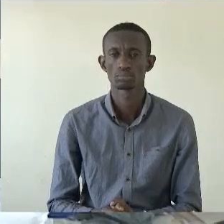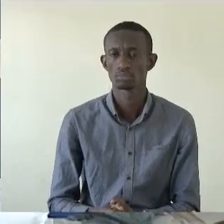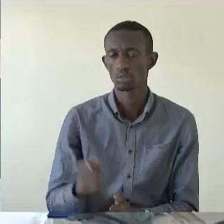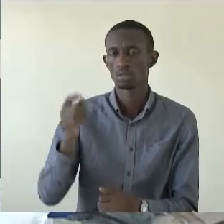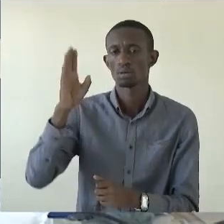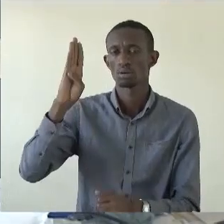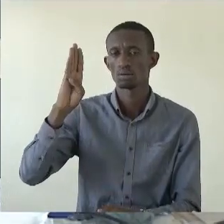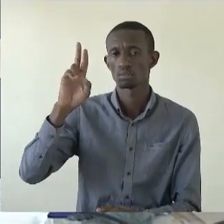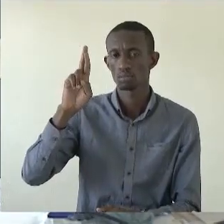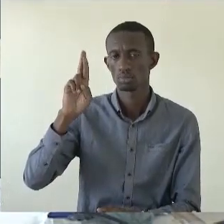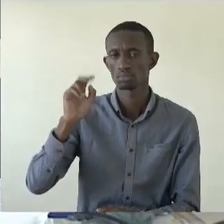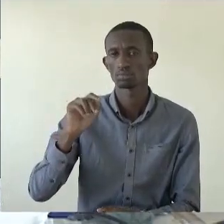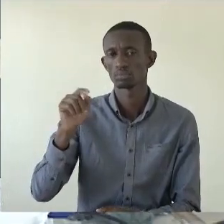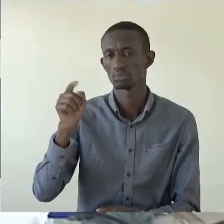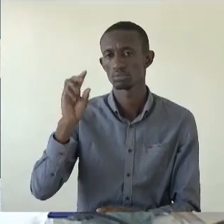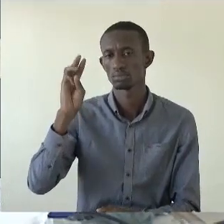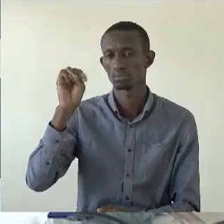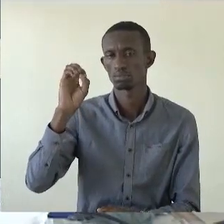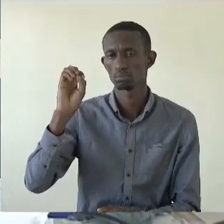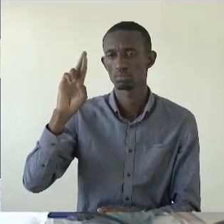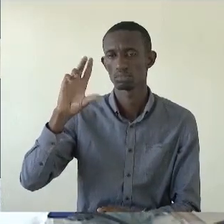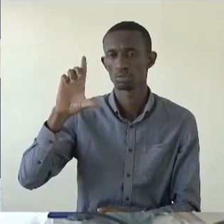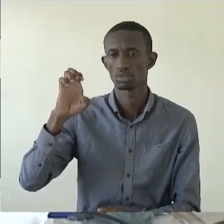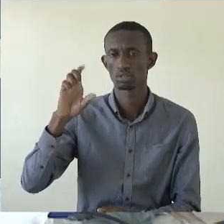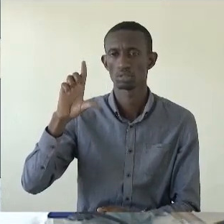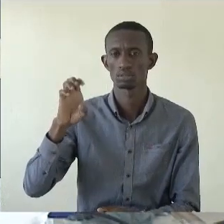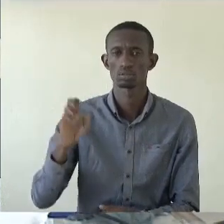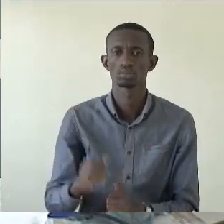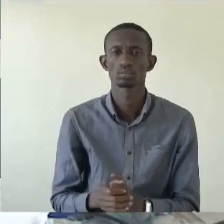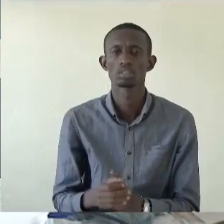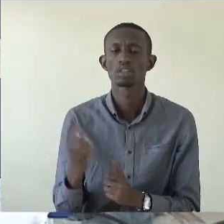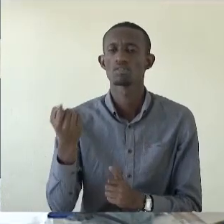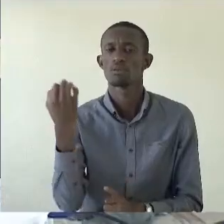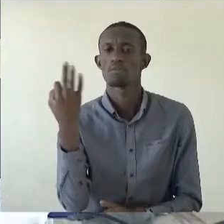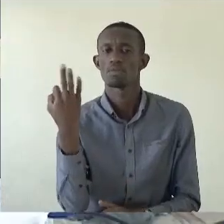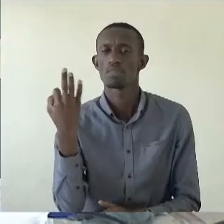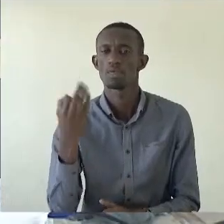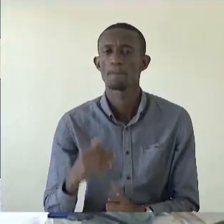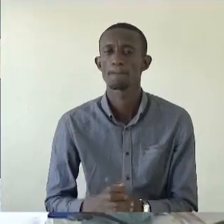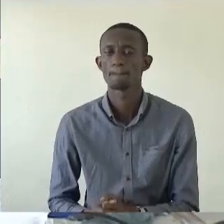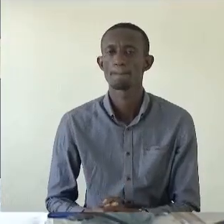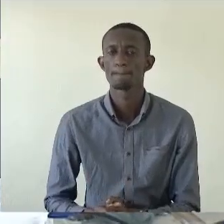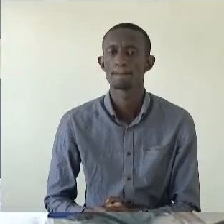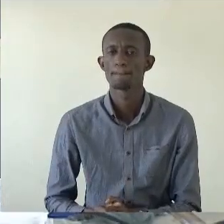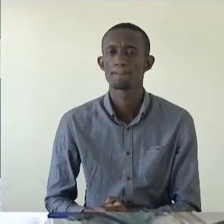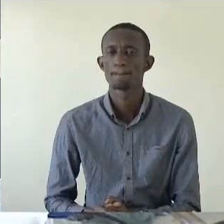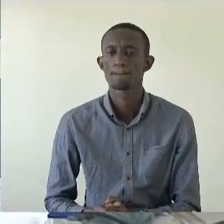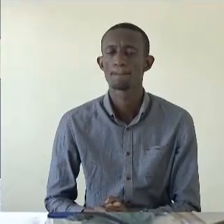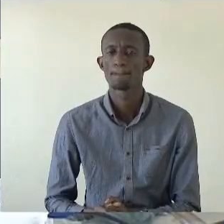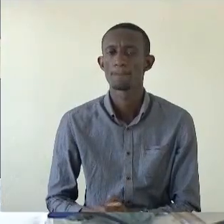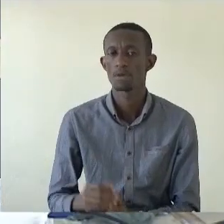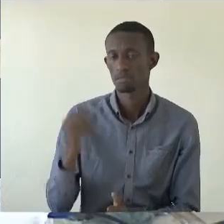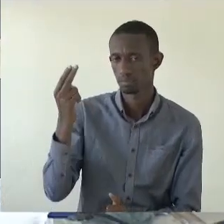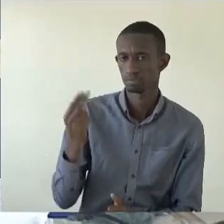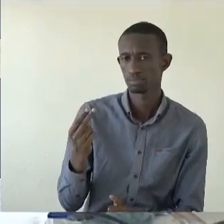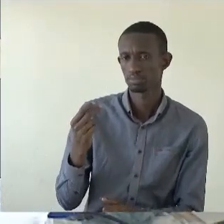bromine molecules. Bromine molecules they have got the lone pairs, very different